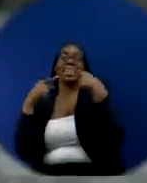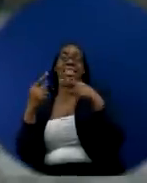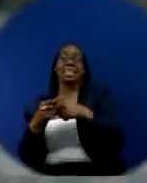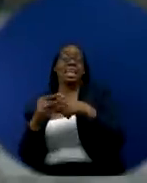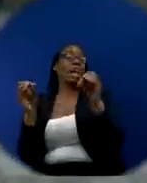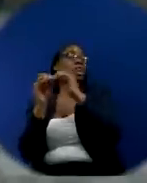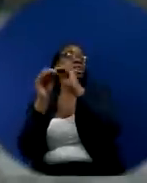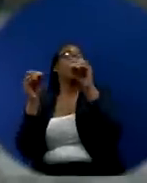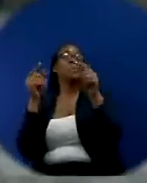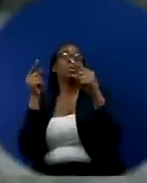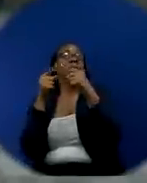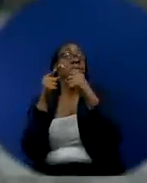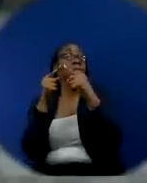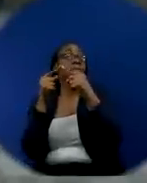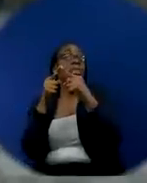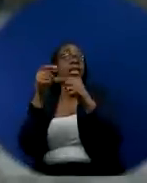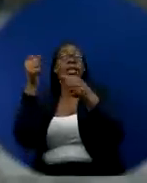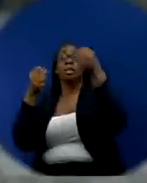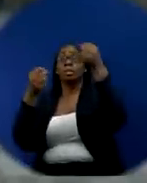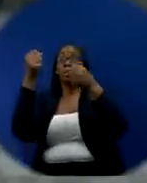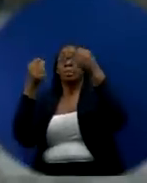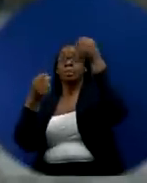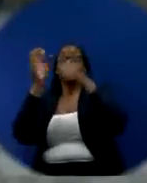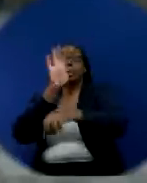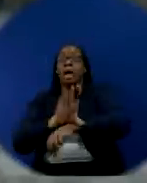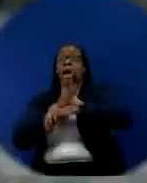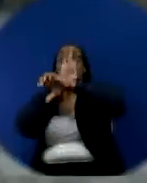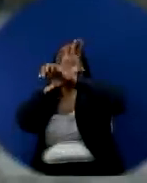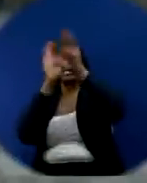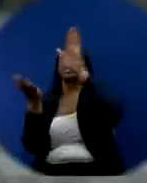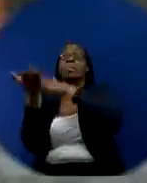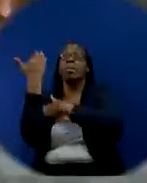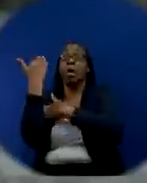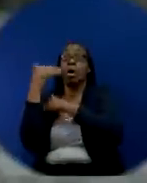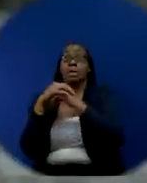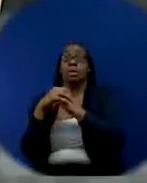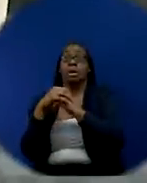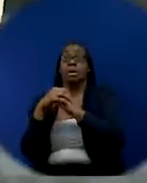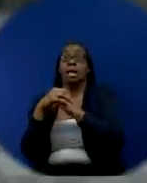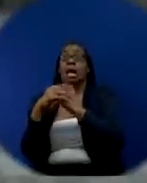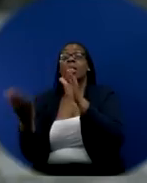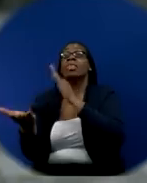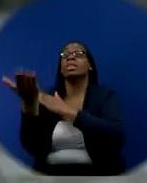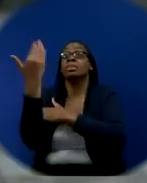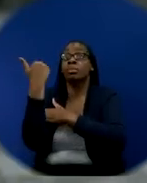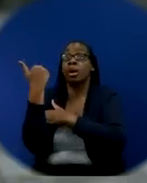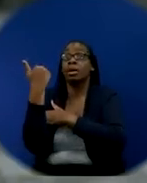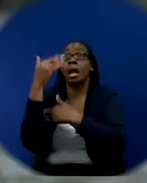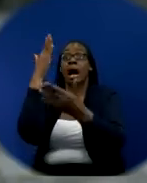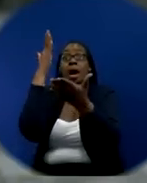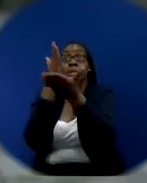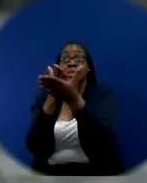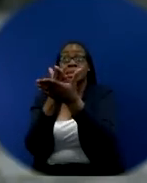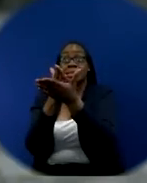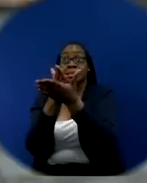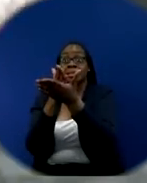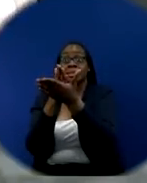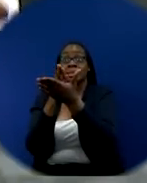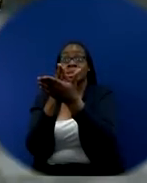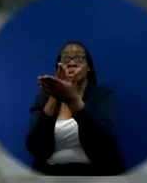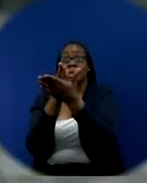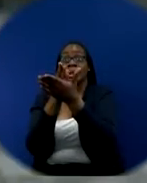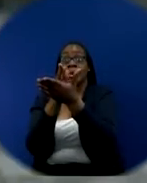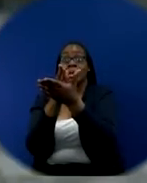my path until I was driving to church this morning. This morning, I got stopped on Wheeler